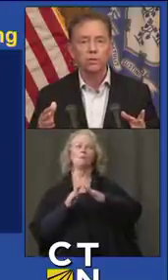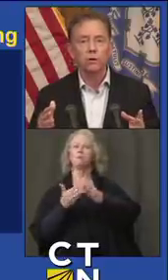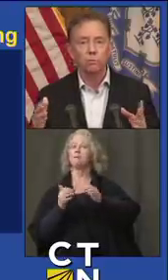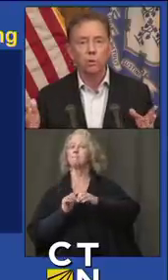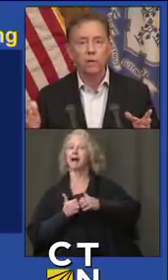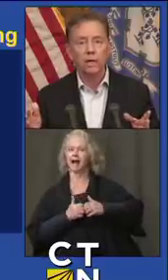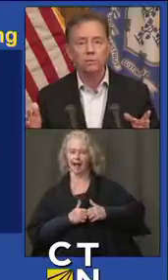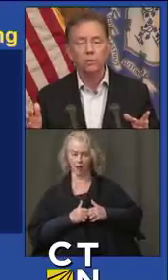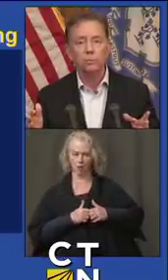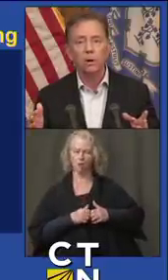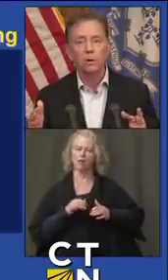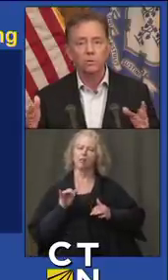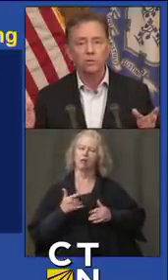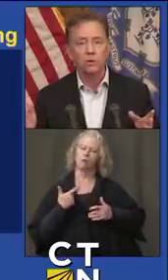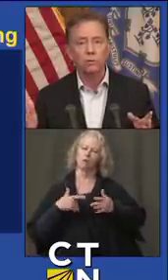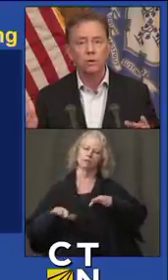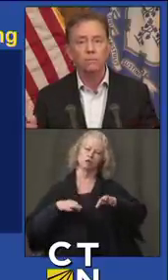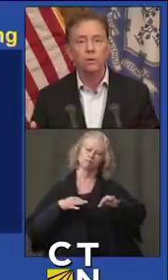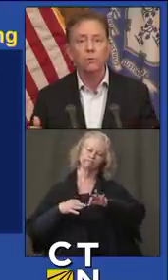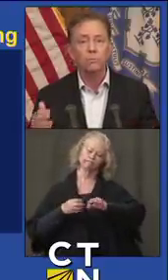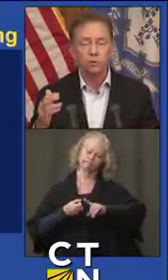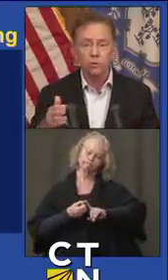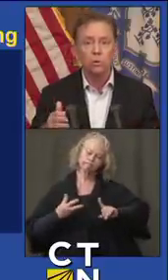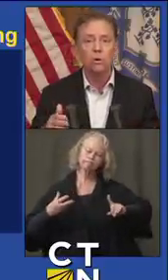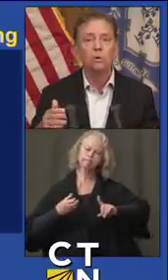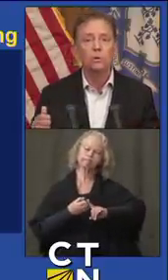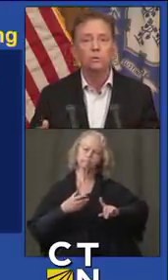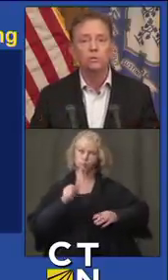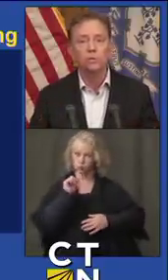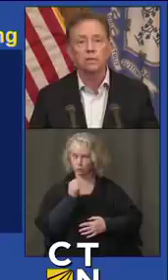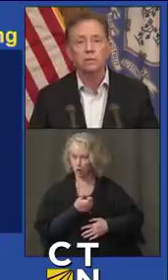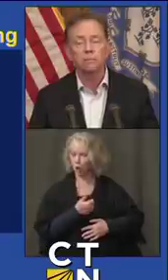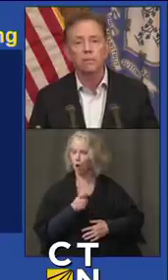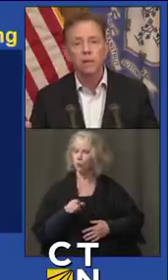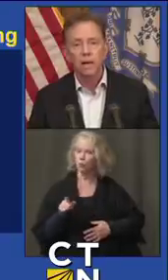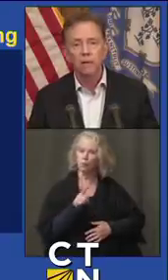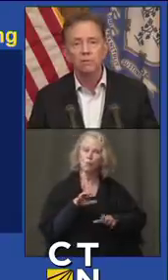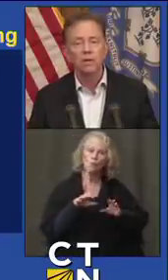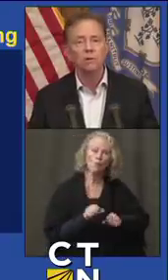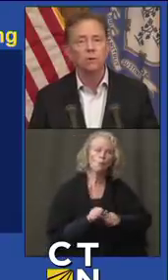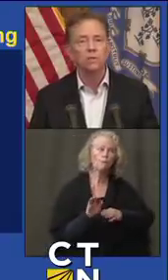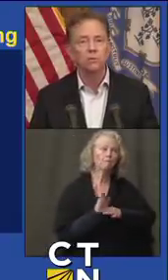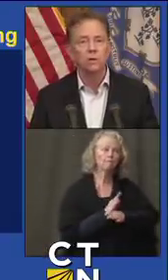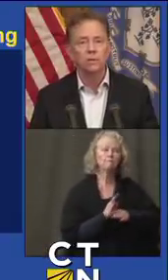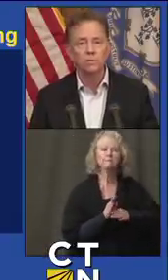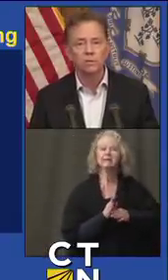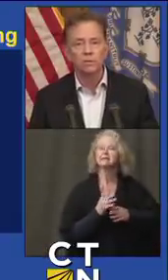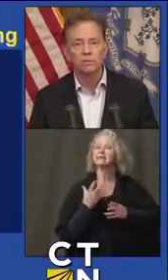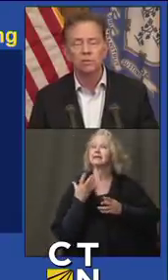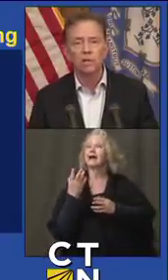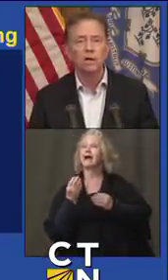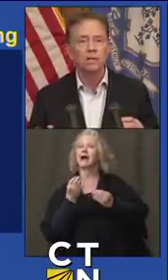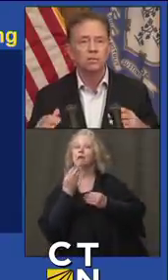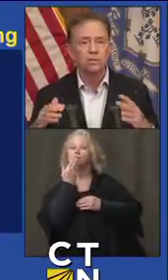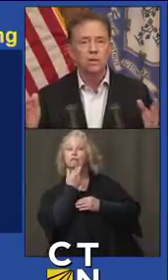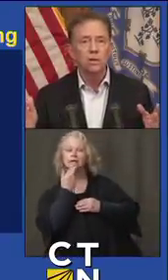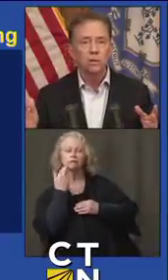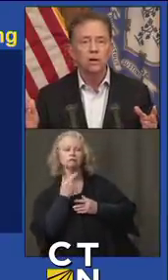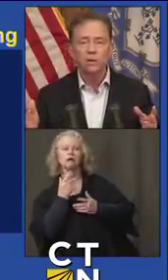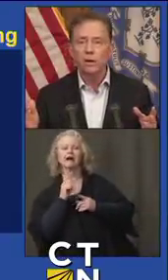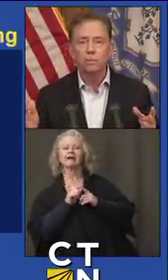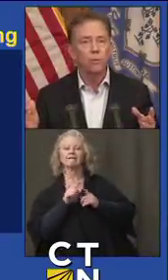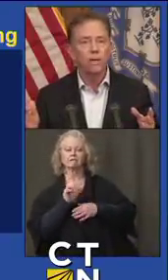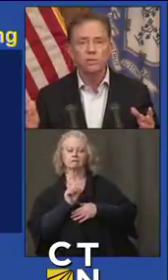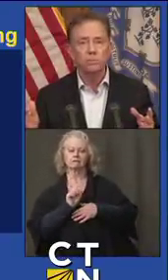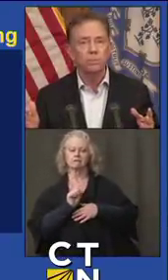we're going to start rolling out to you tomorrow. So you store owners and outside restaurants and salons, you